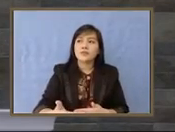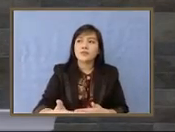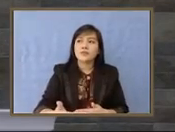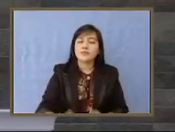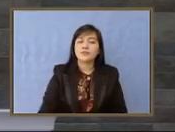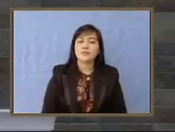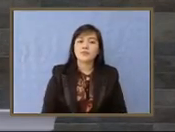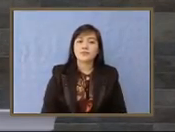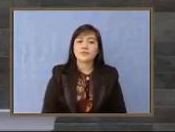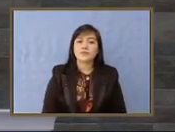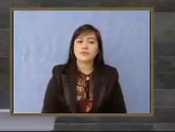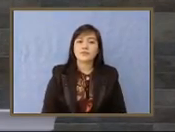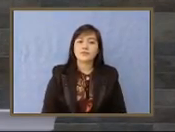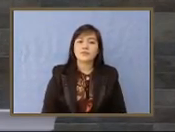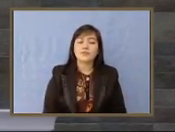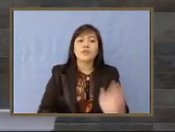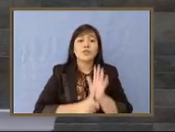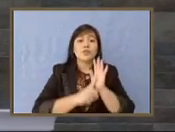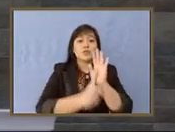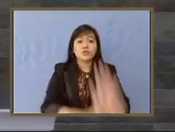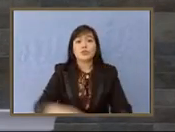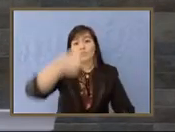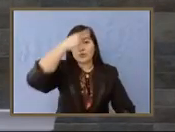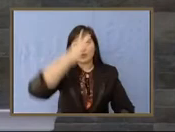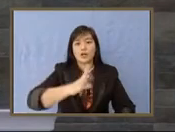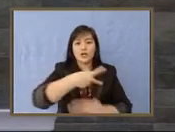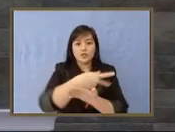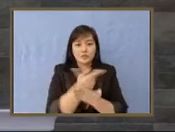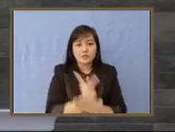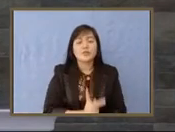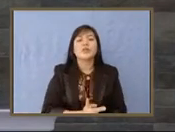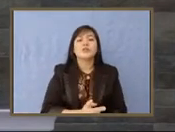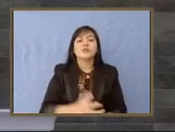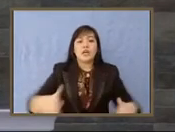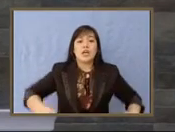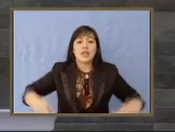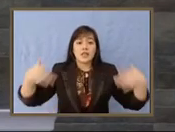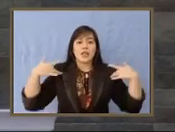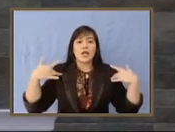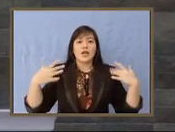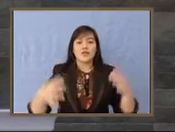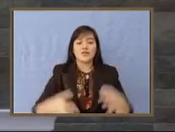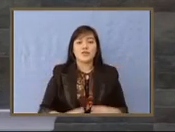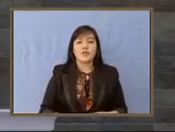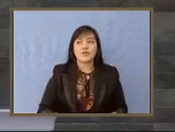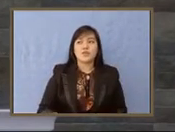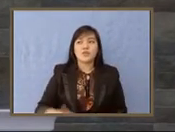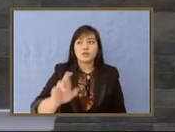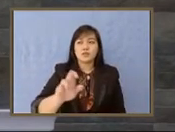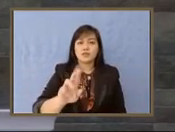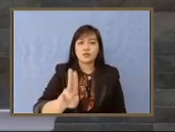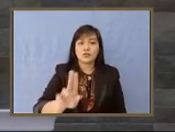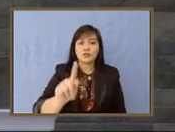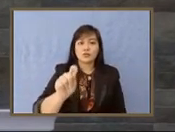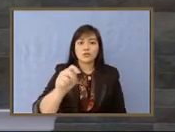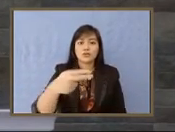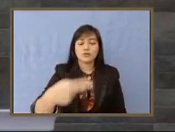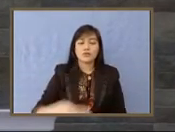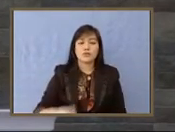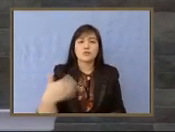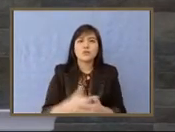Diyos sa buhay ni Ruth. Alright? Part ng Diyos sa buhay ni Ruth. The third is Ruth's